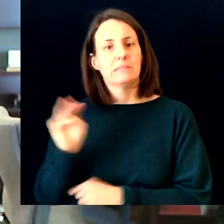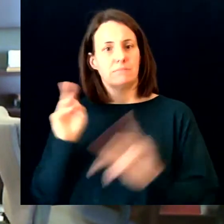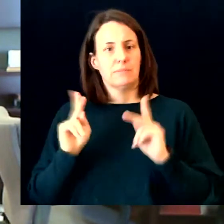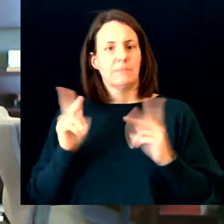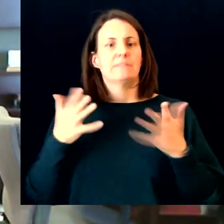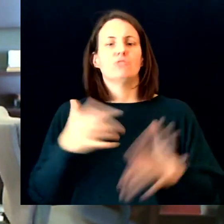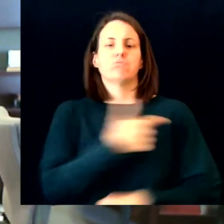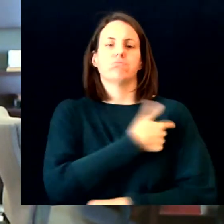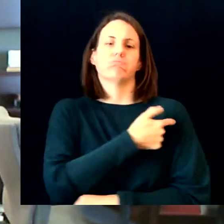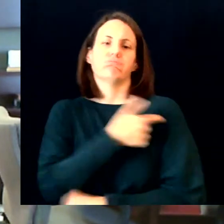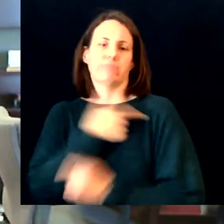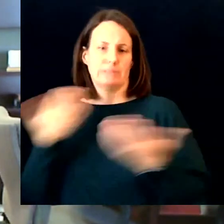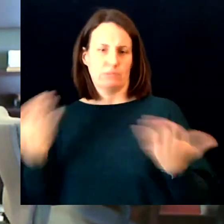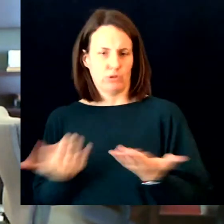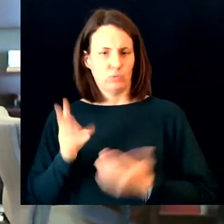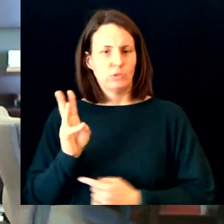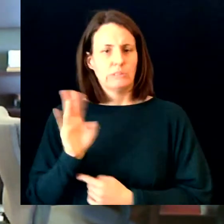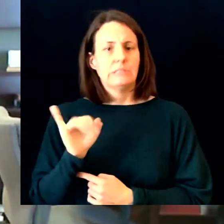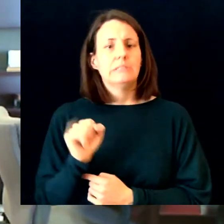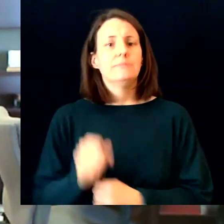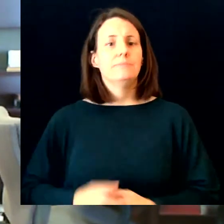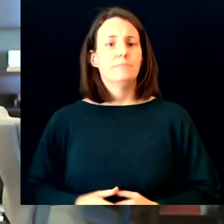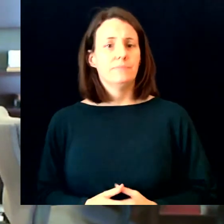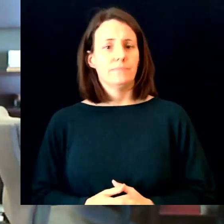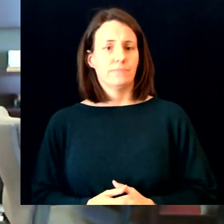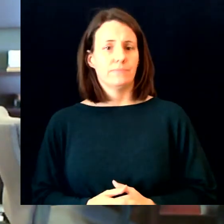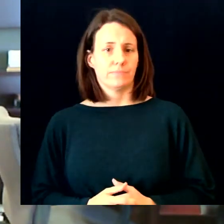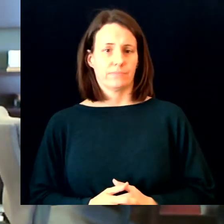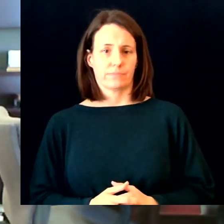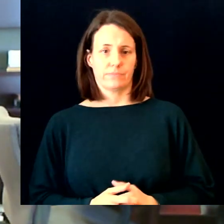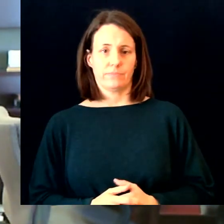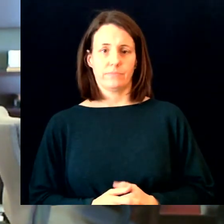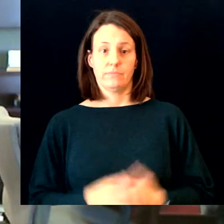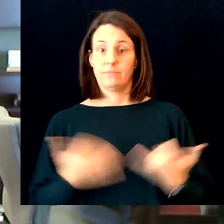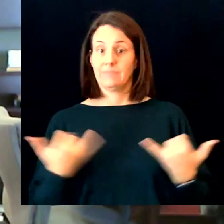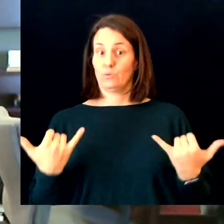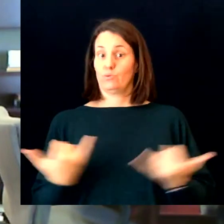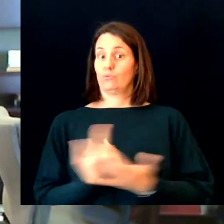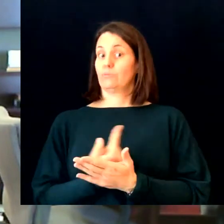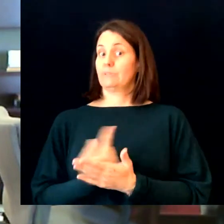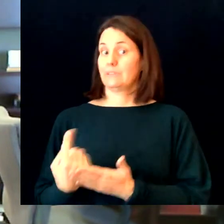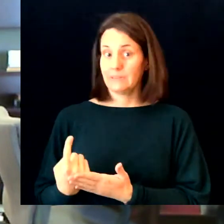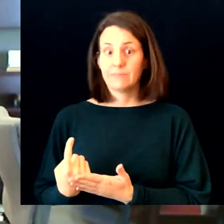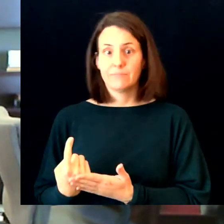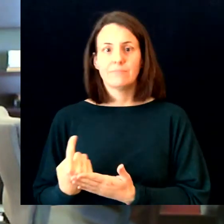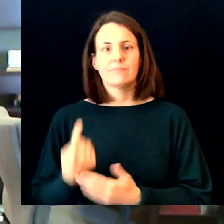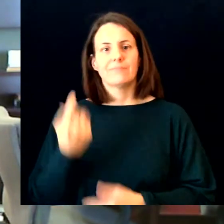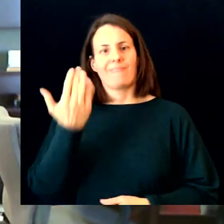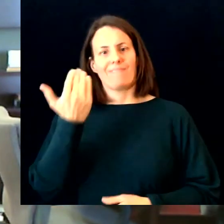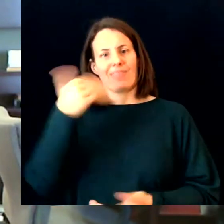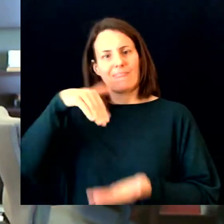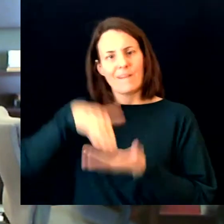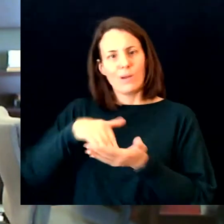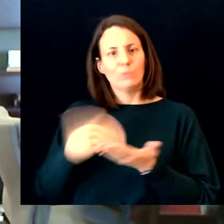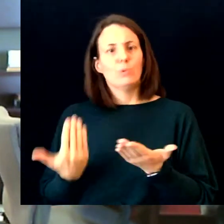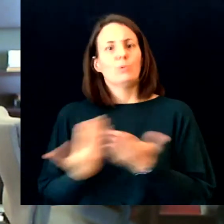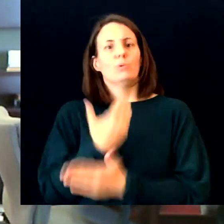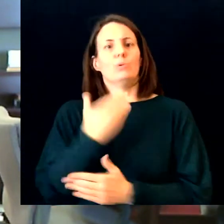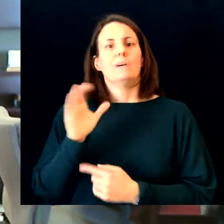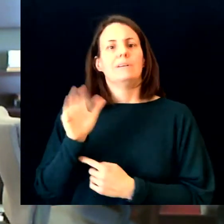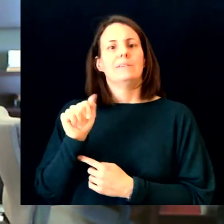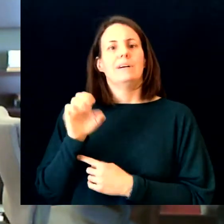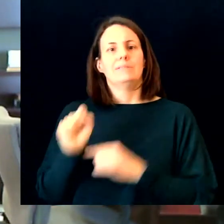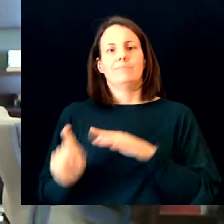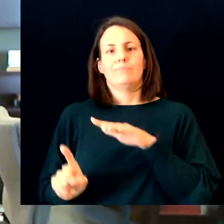than 15,000 new confirmed cases, bringing our 7-day average of new confirmed cases to